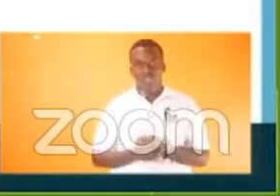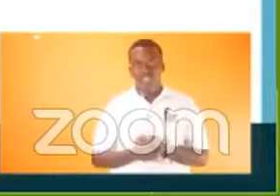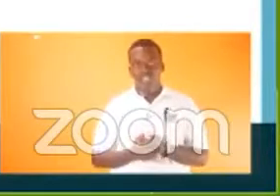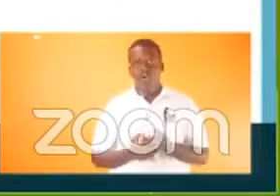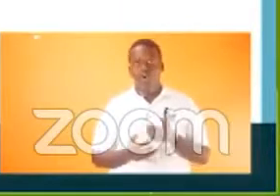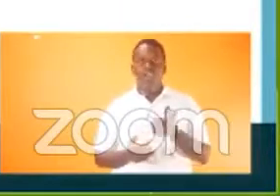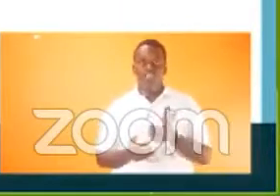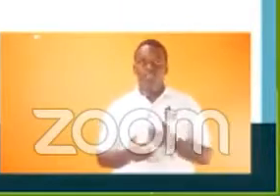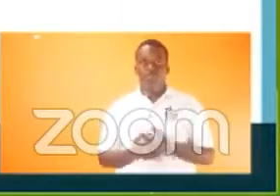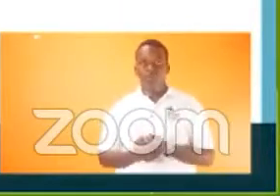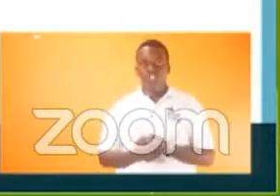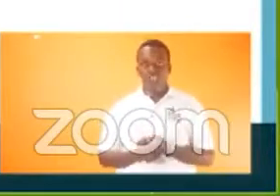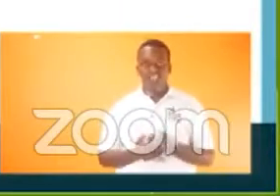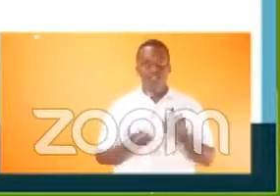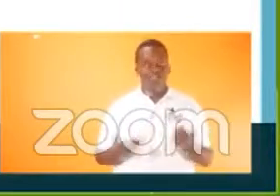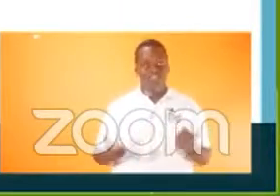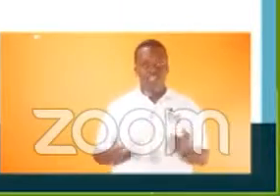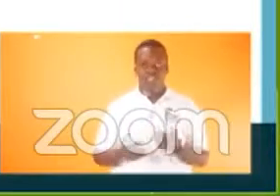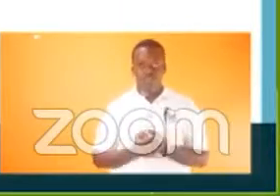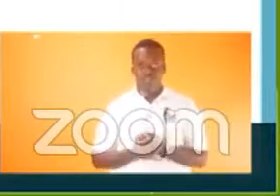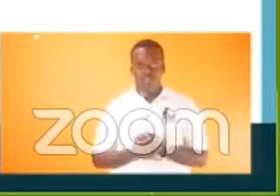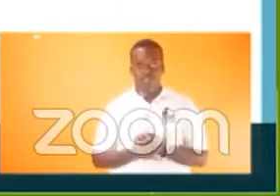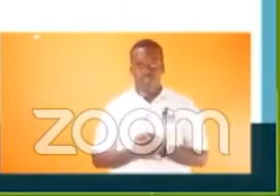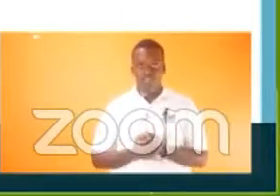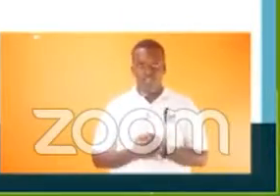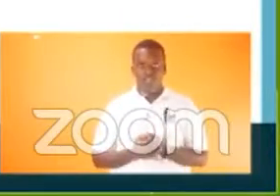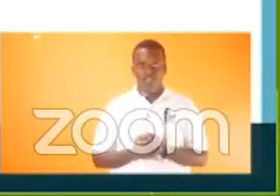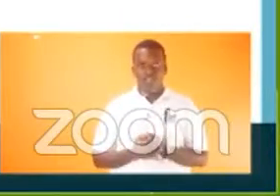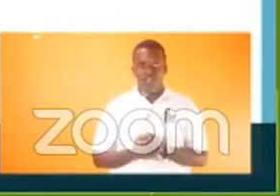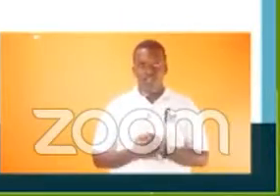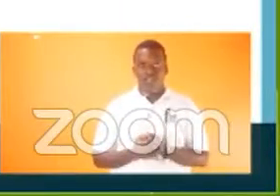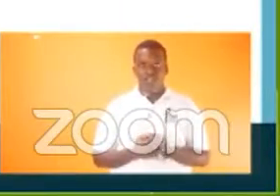people globally who are in need of a wheelchair but have no access to one.